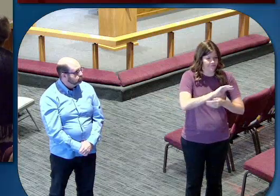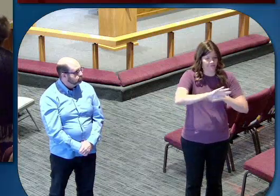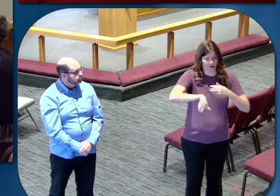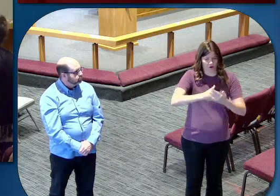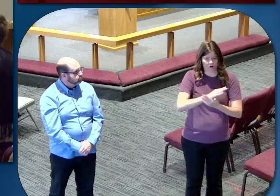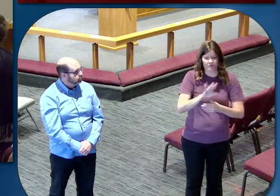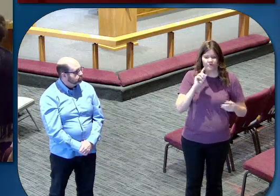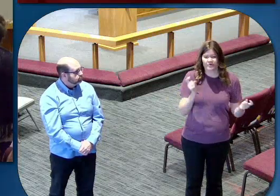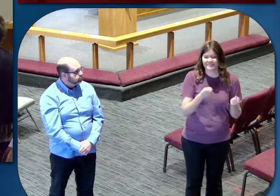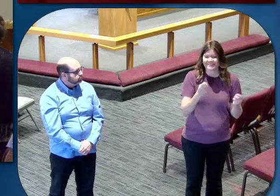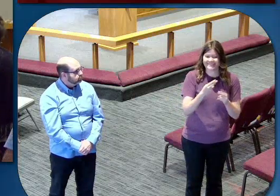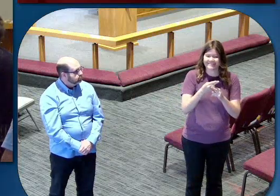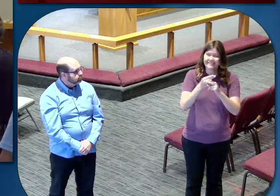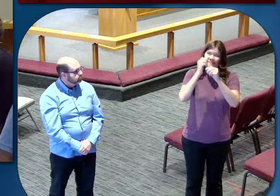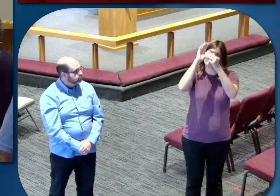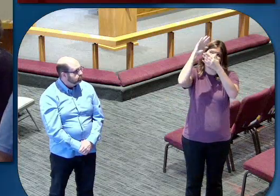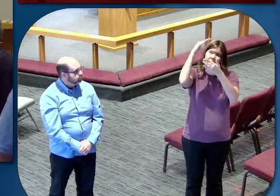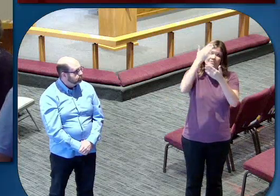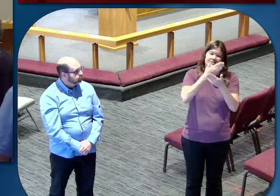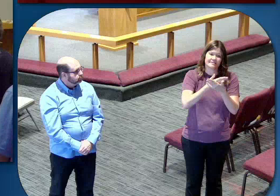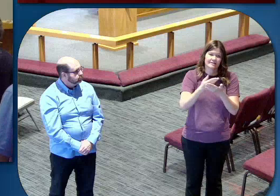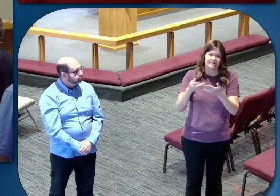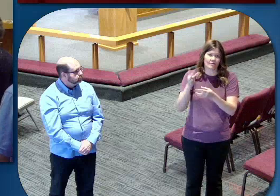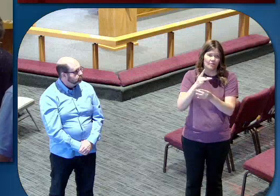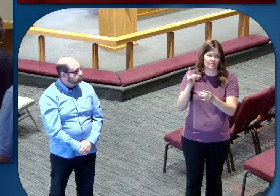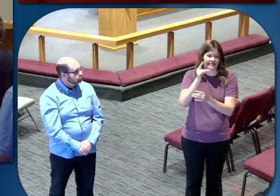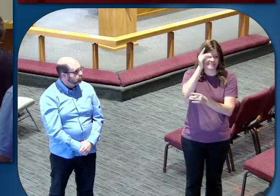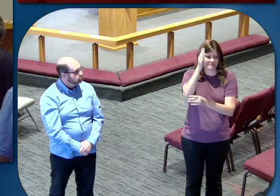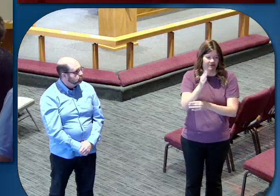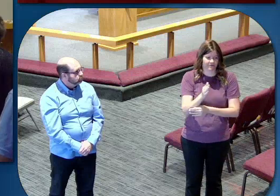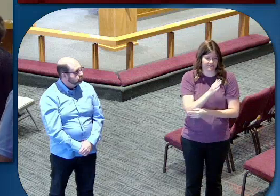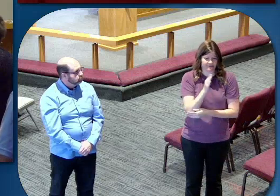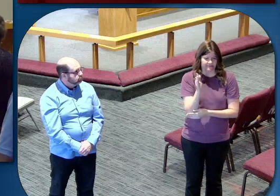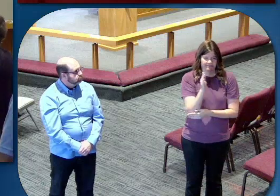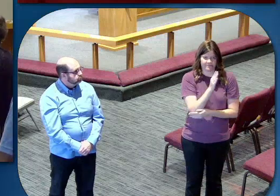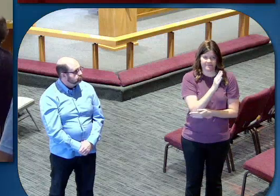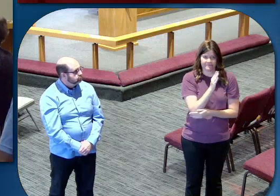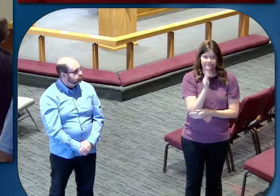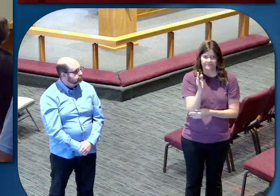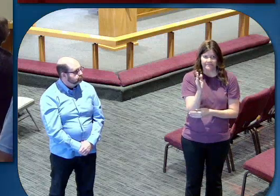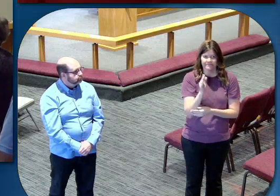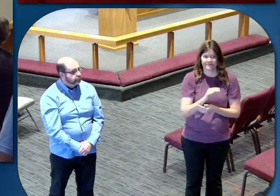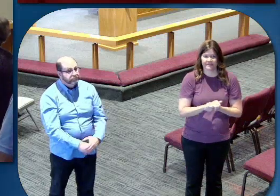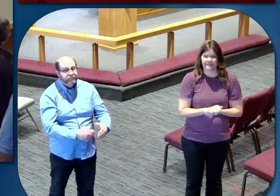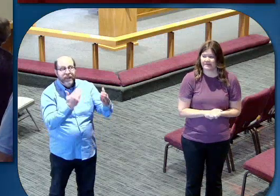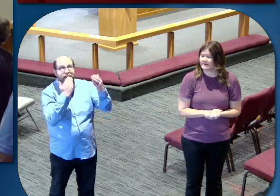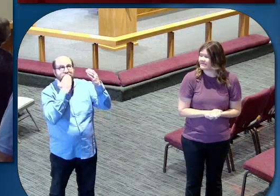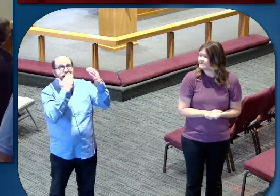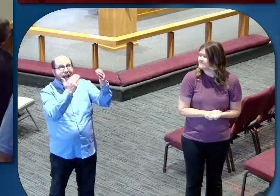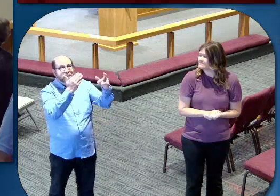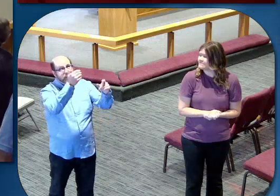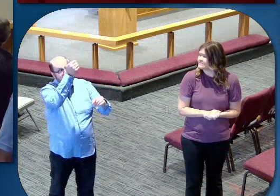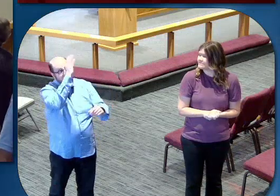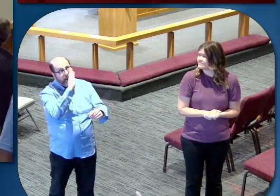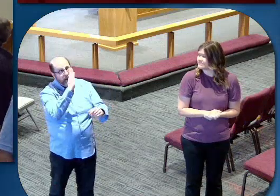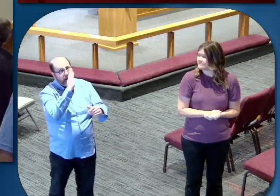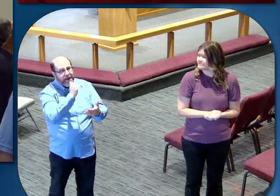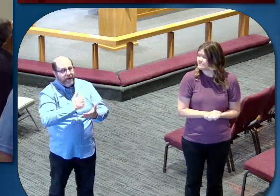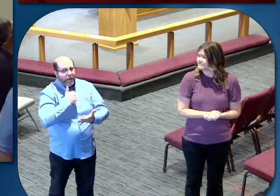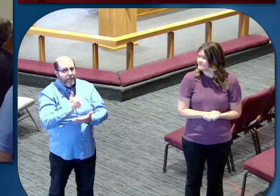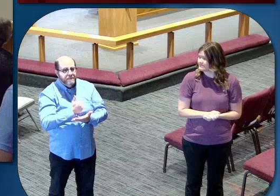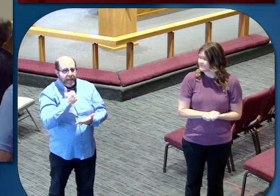in the name of the Father, and of the Son, and of the Holy Spirit. Thanks be to God. Amen.